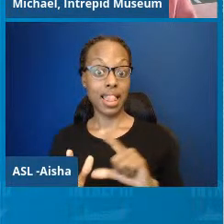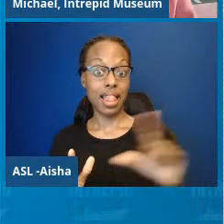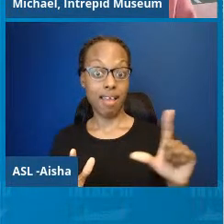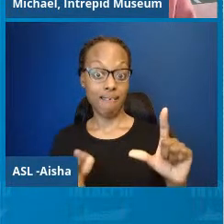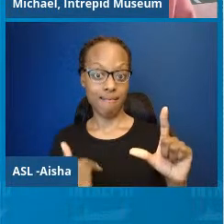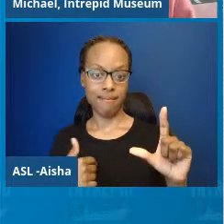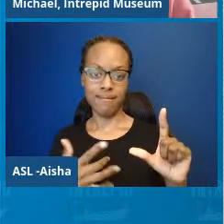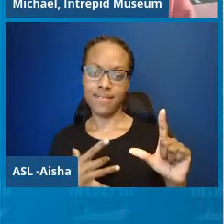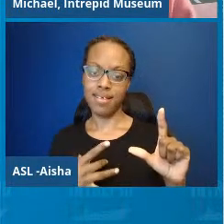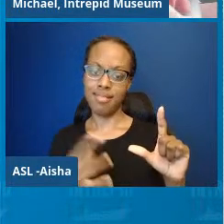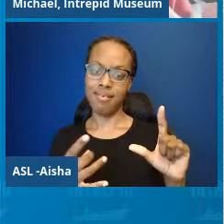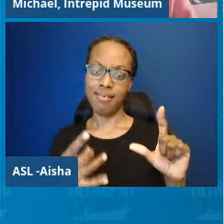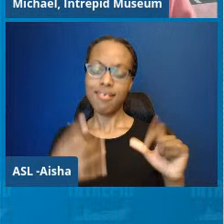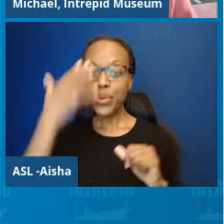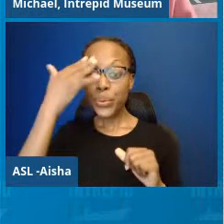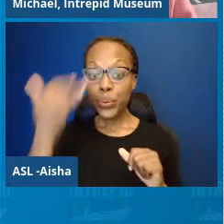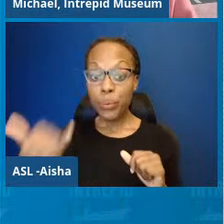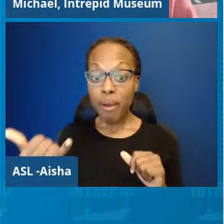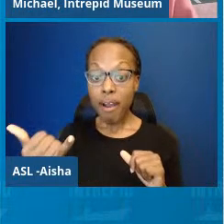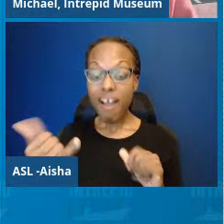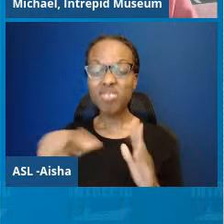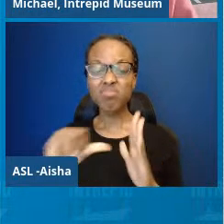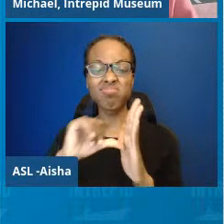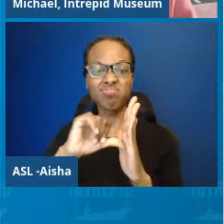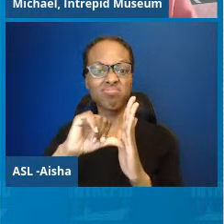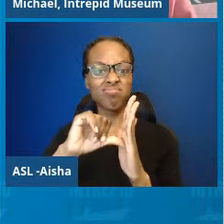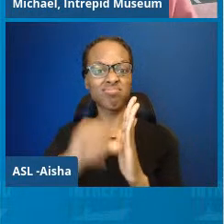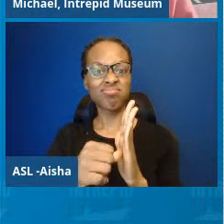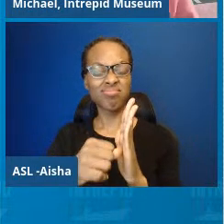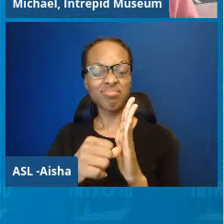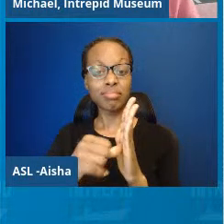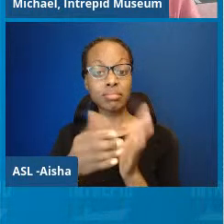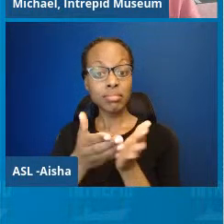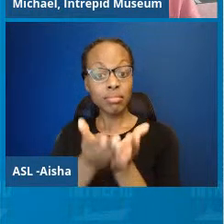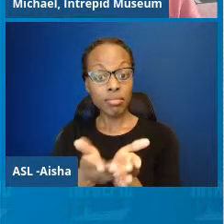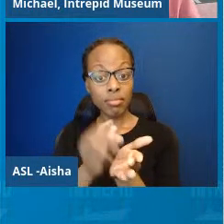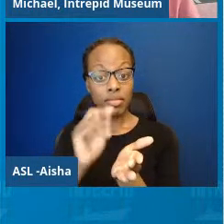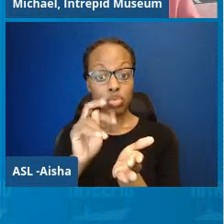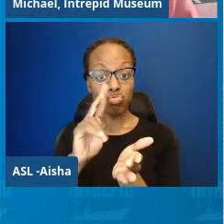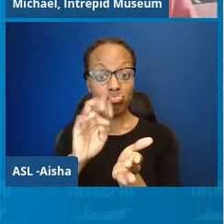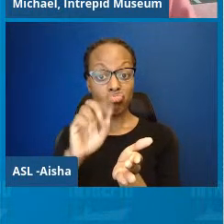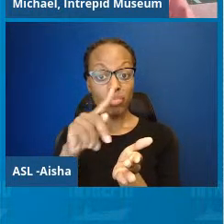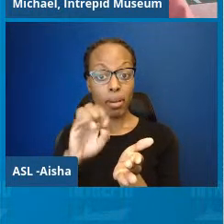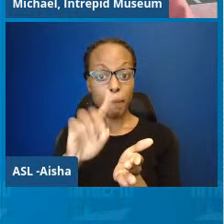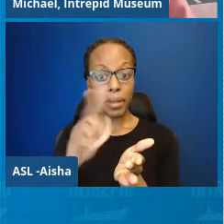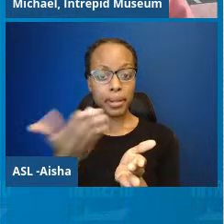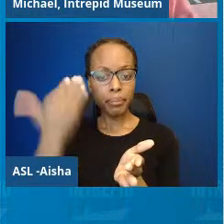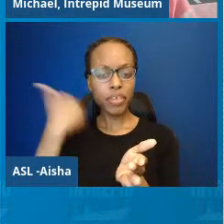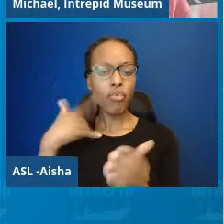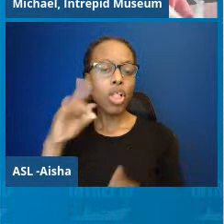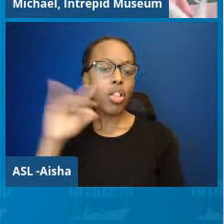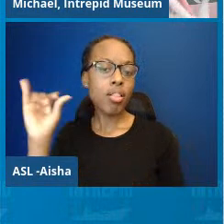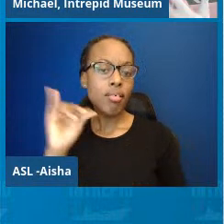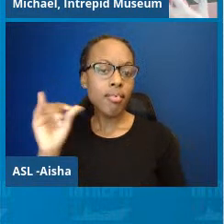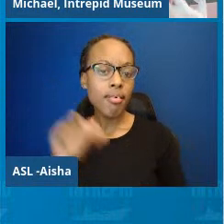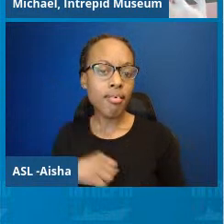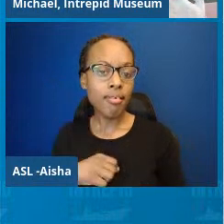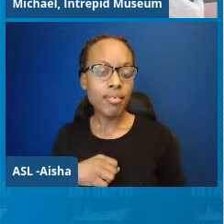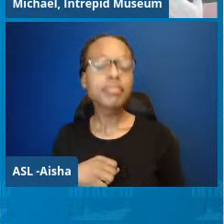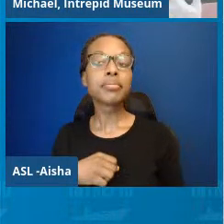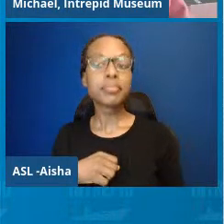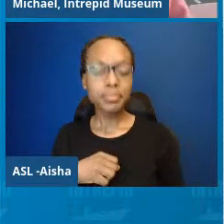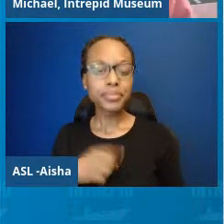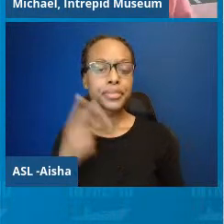left because it really highlights what Intrepid used to look like. I want you to think back